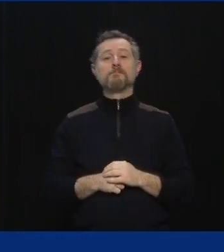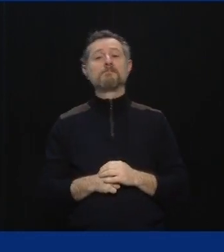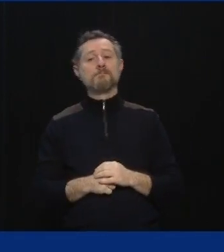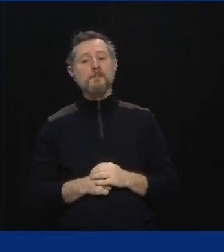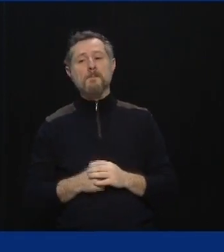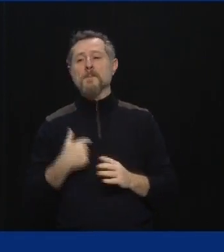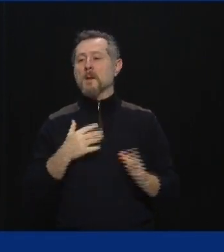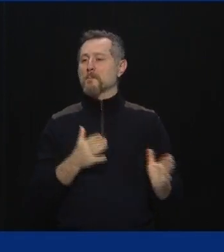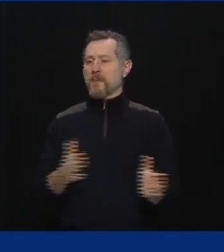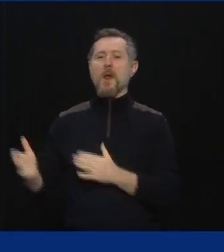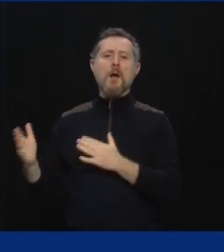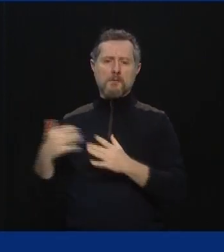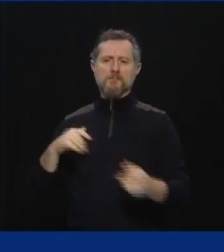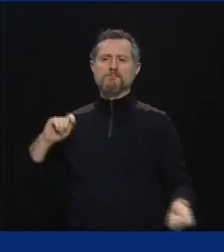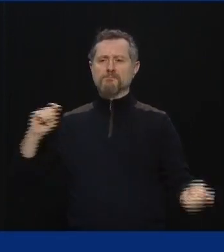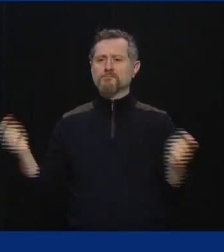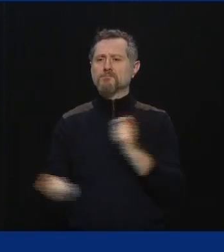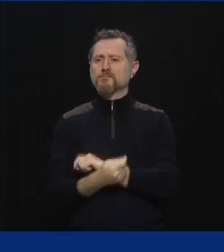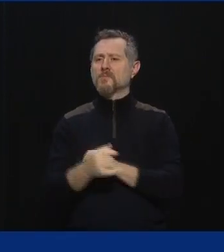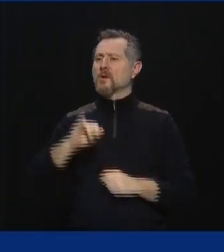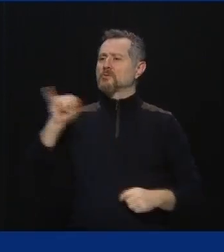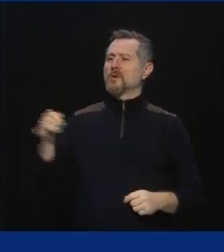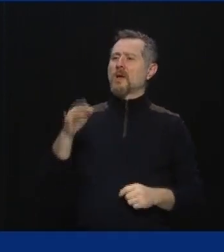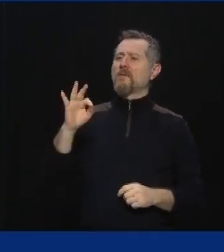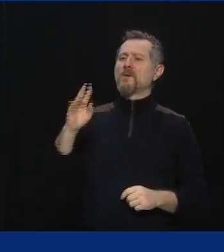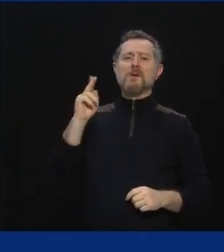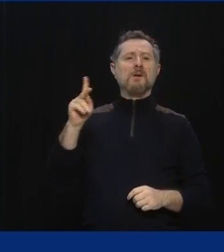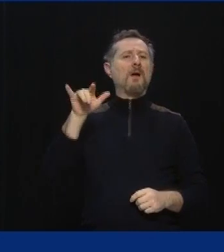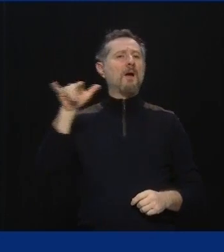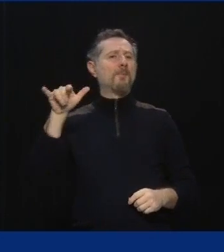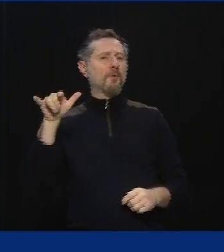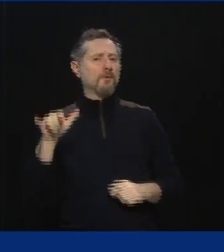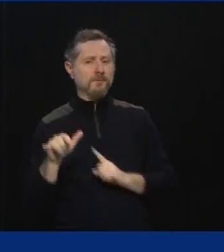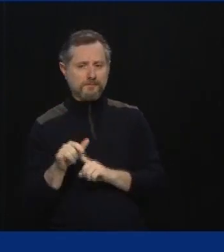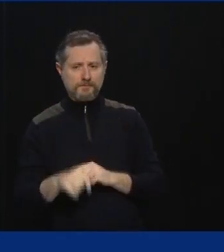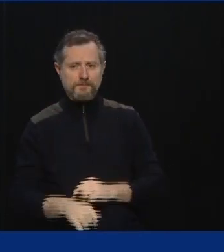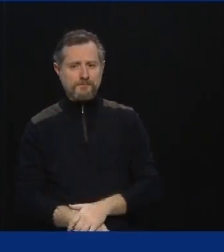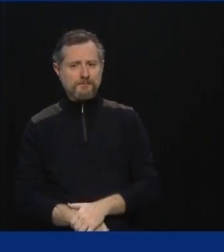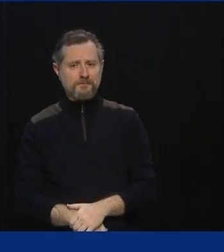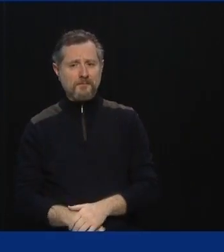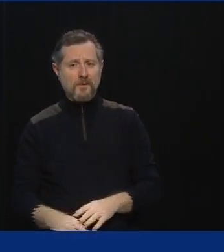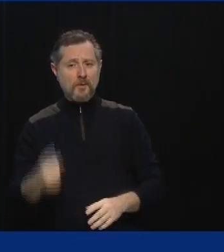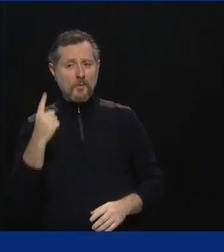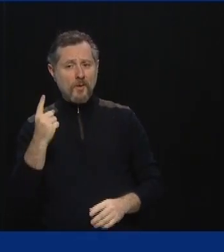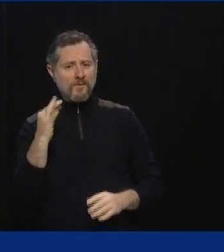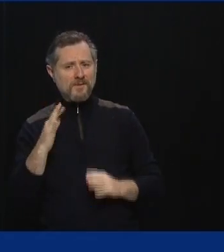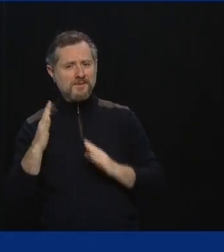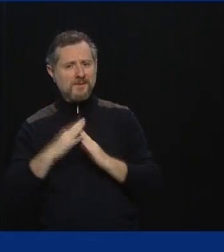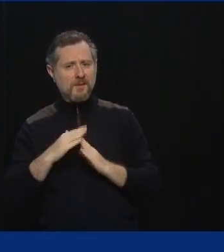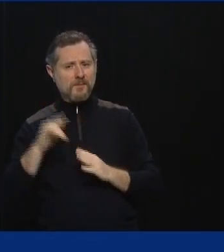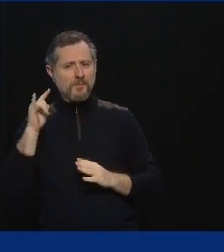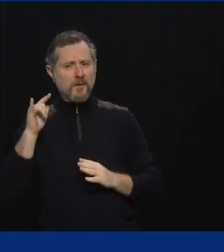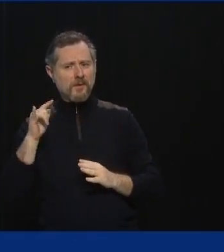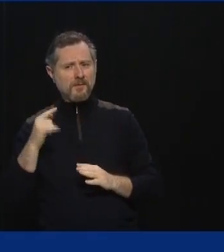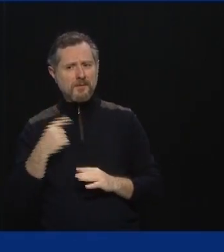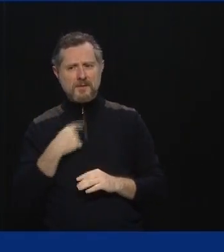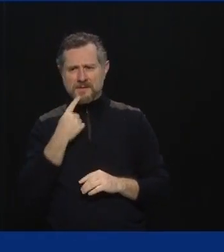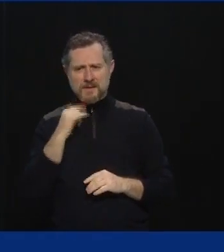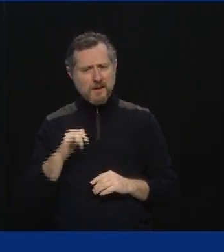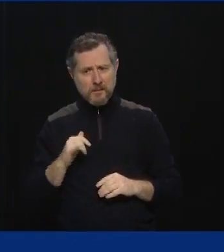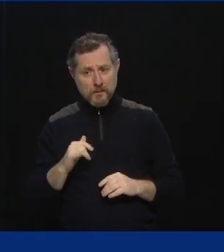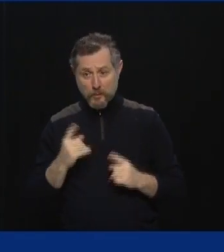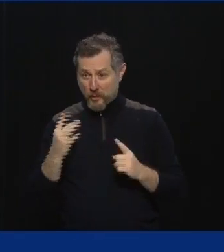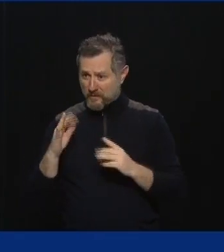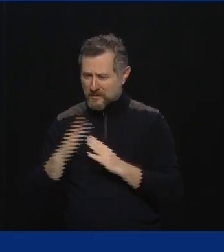transform JFK into, I'm told to say, one of the top airports in the world. I don't know why I can't say